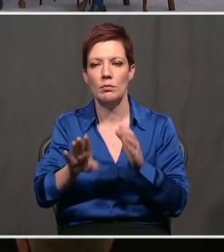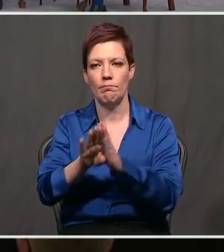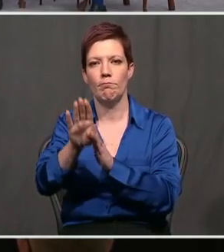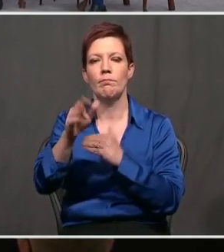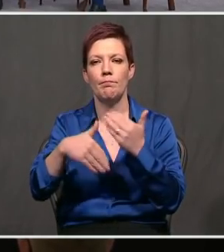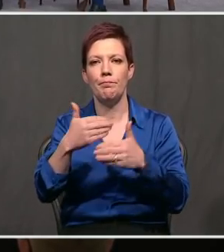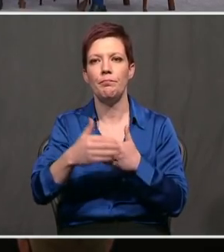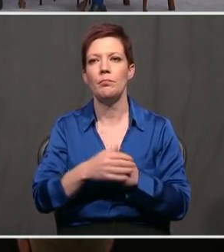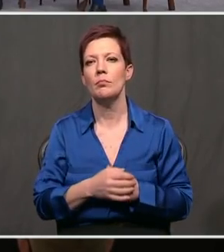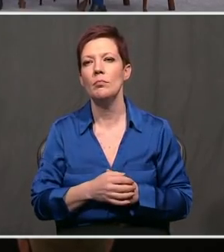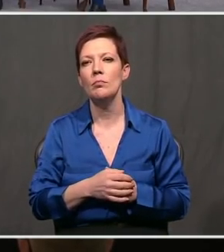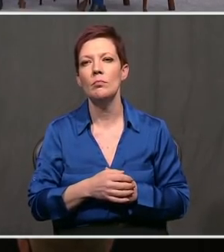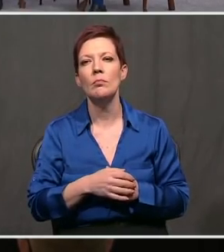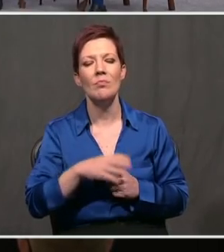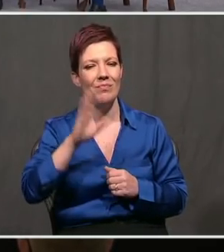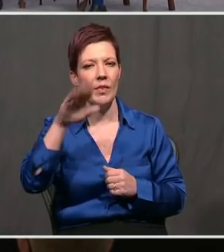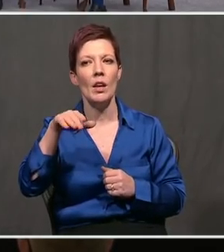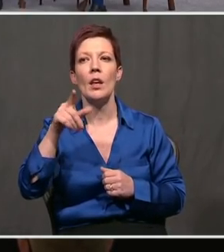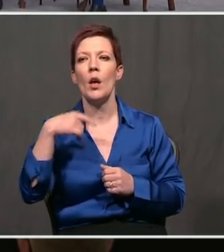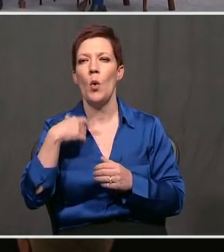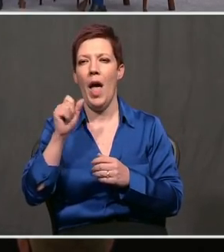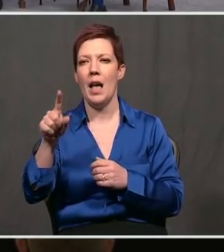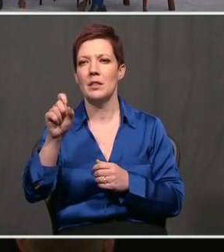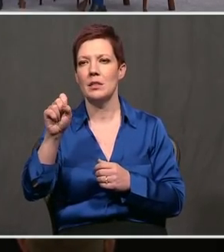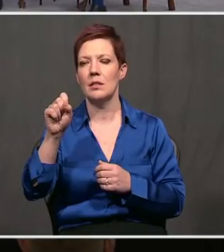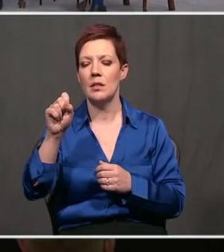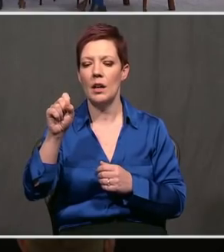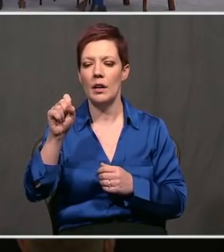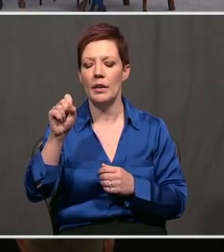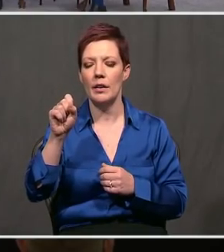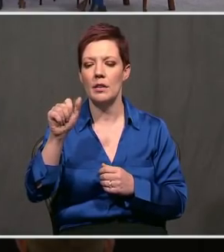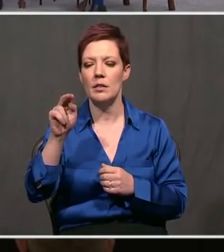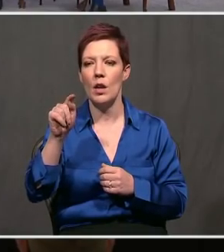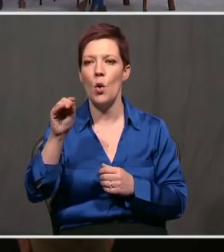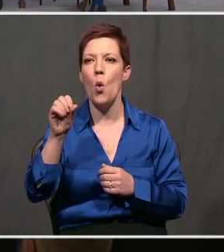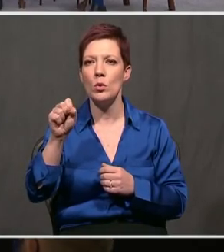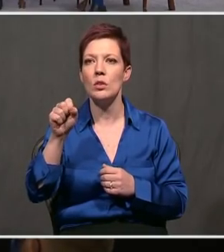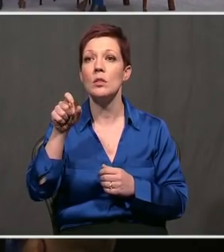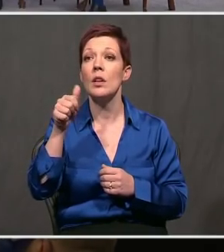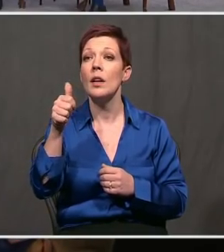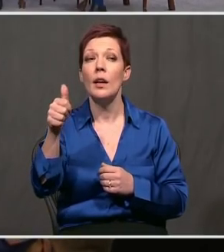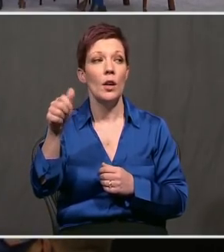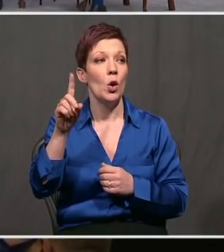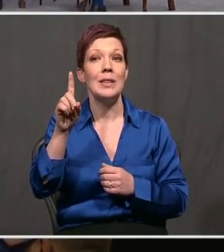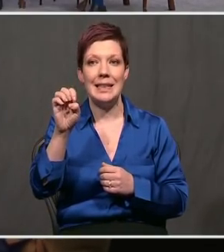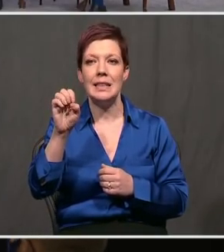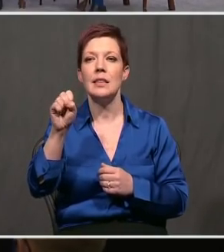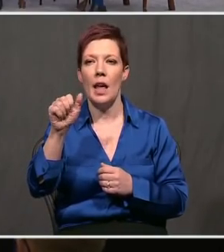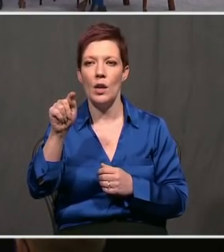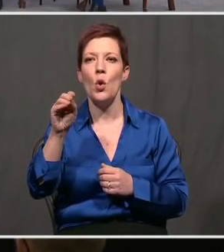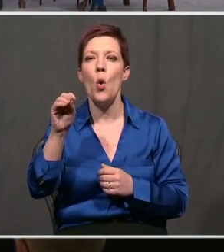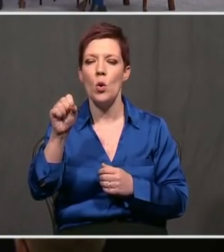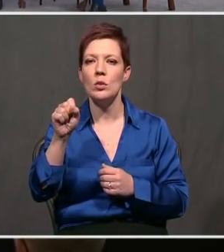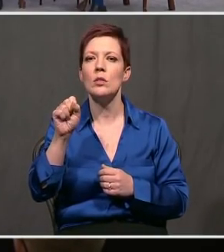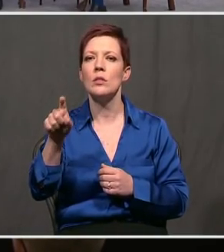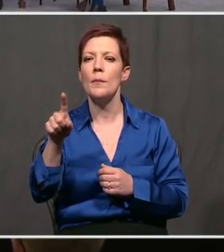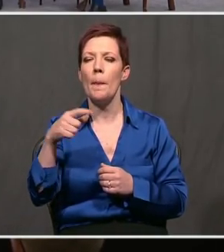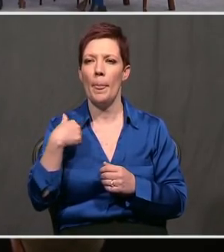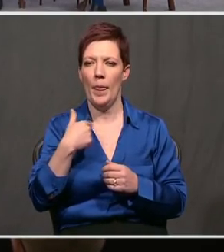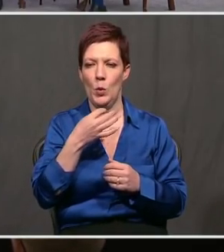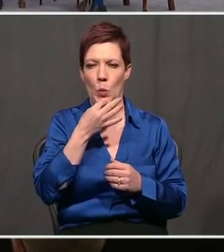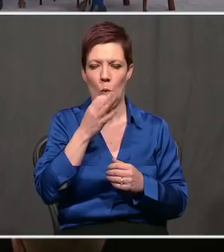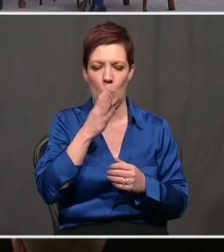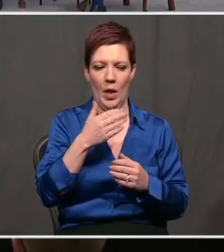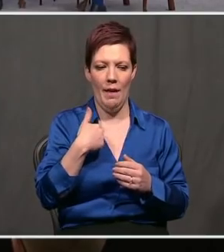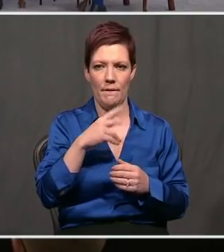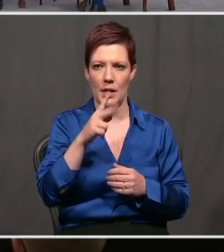have to wrap soon because the vice president's going to be arriving, but do you mind giving us the last word on how you're thinking about prioritization,